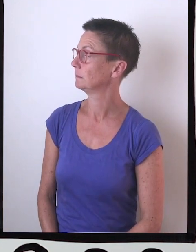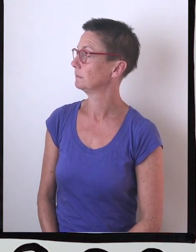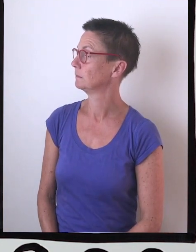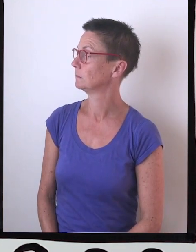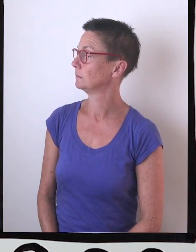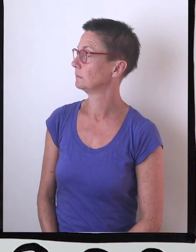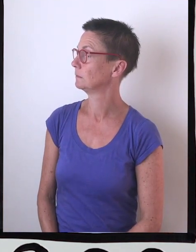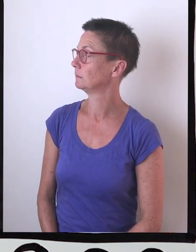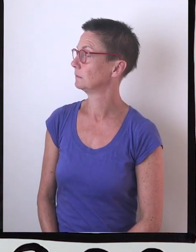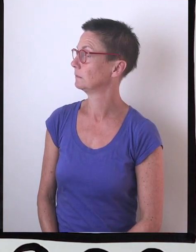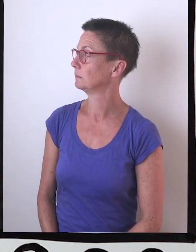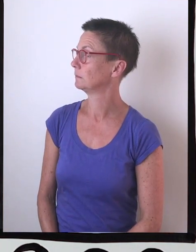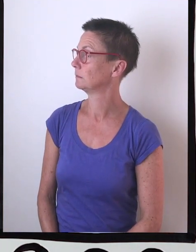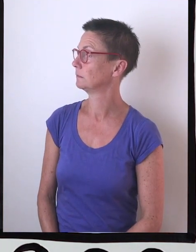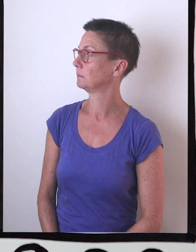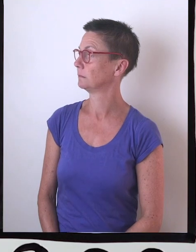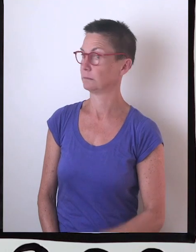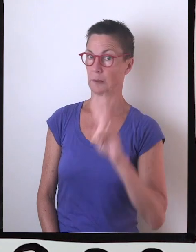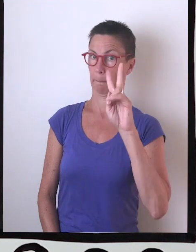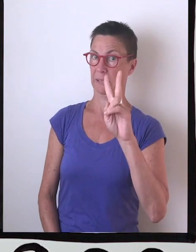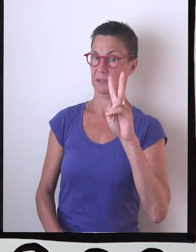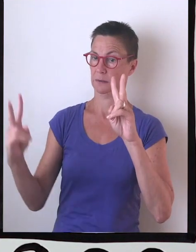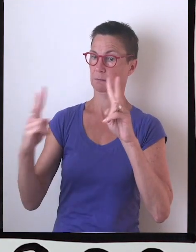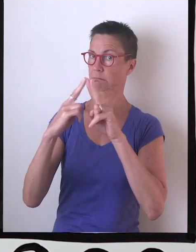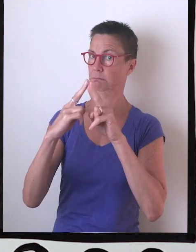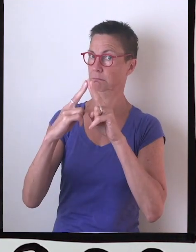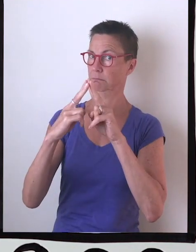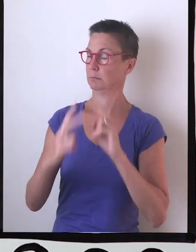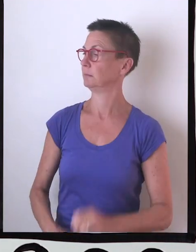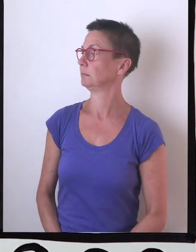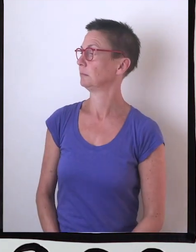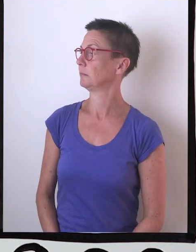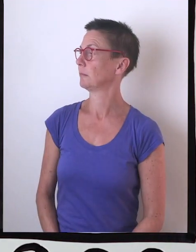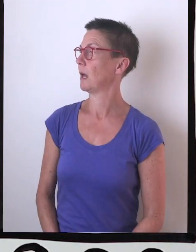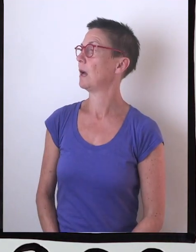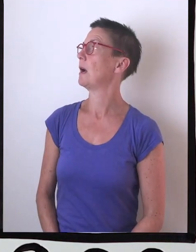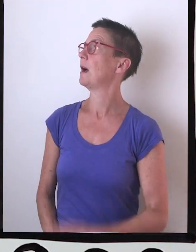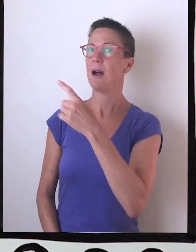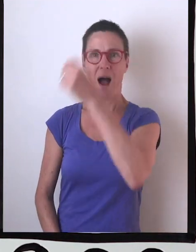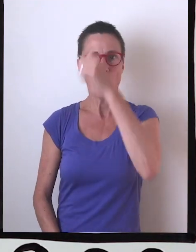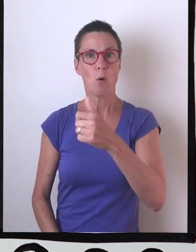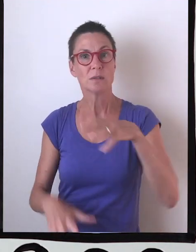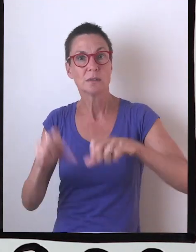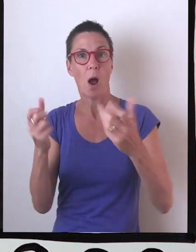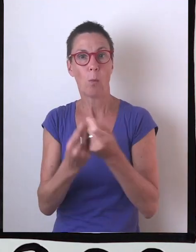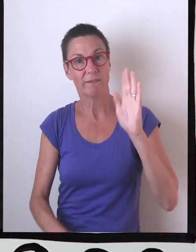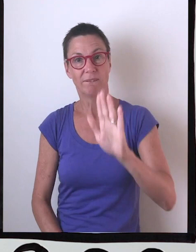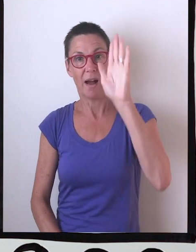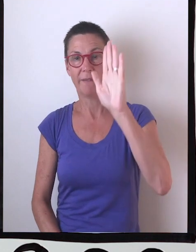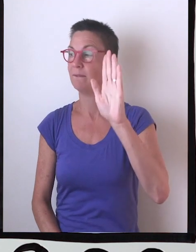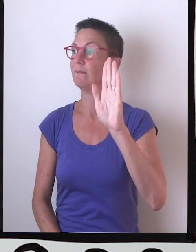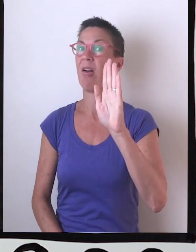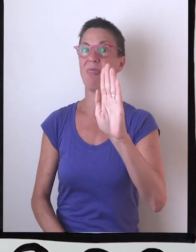And then we could do a piece together as well. Just the piece. Okay, cool, yeah. So how about, I know, we'll come in with a